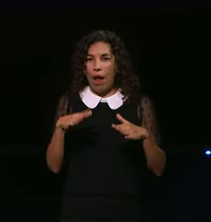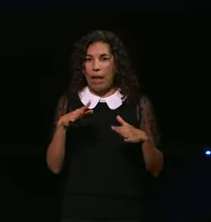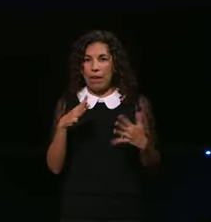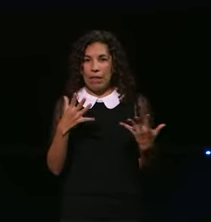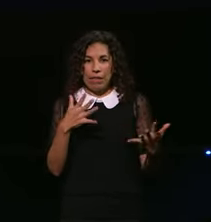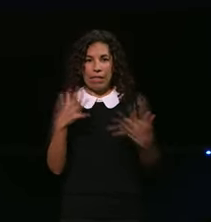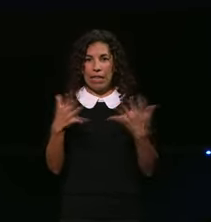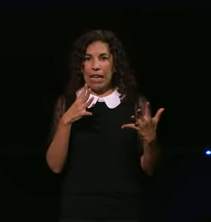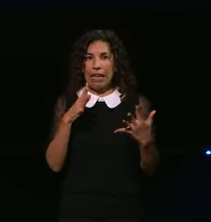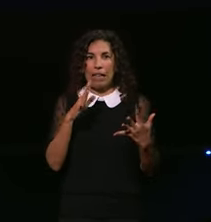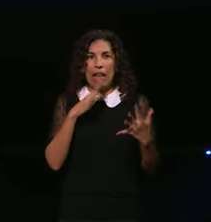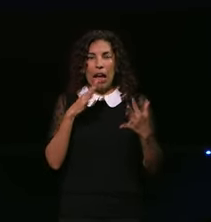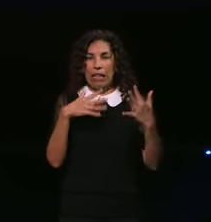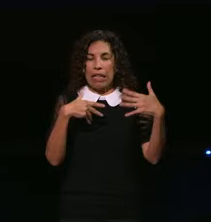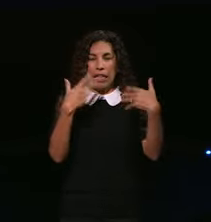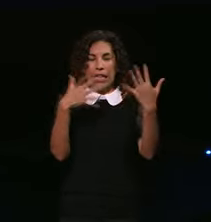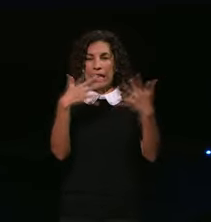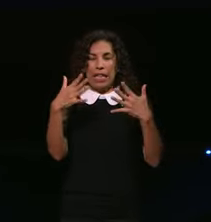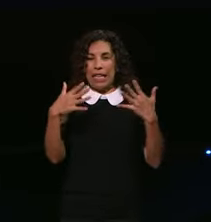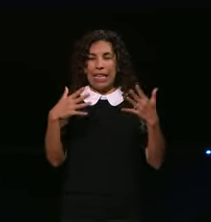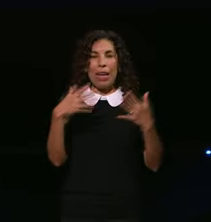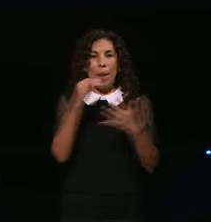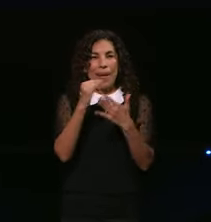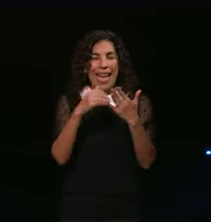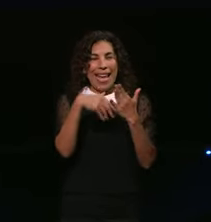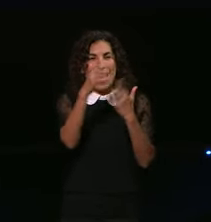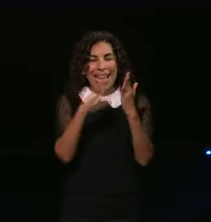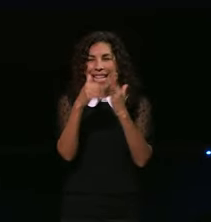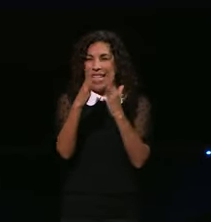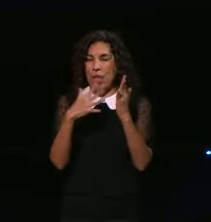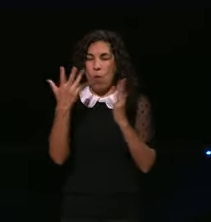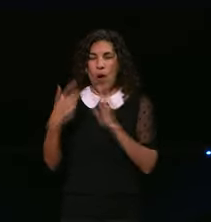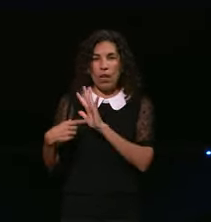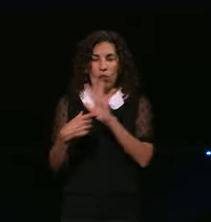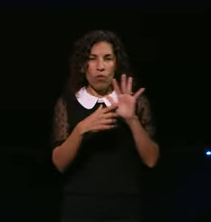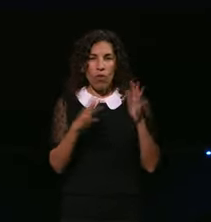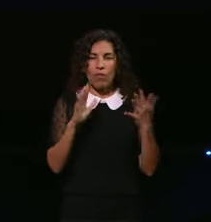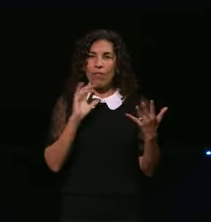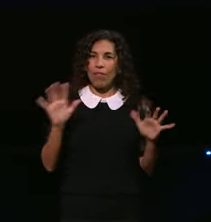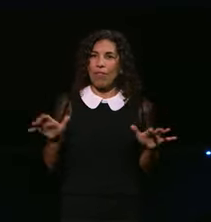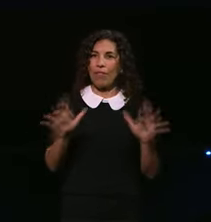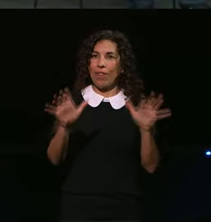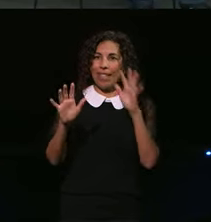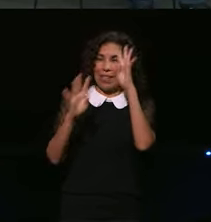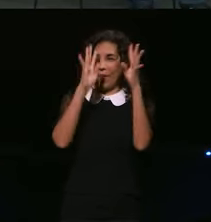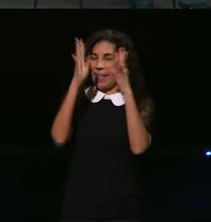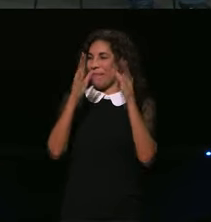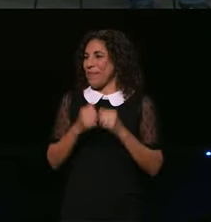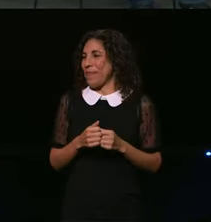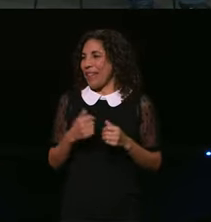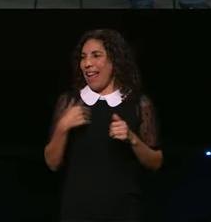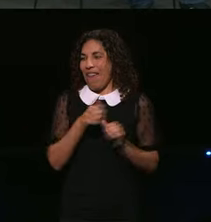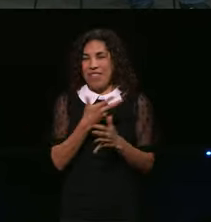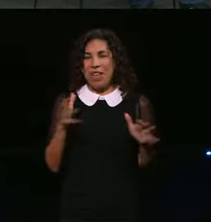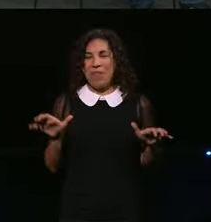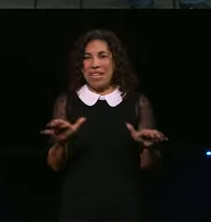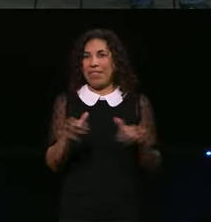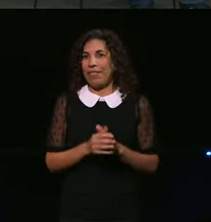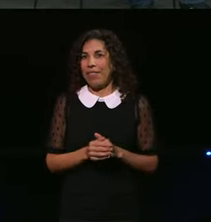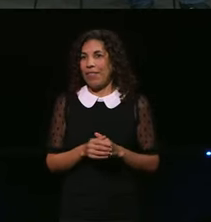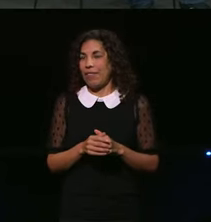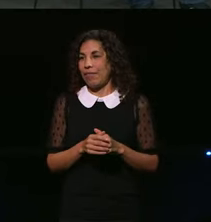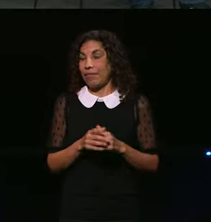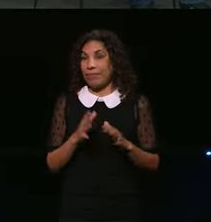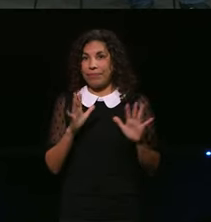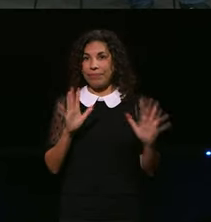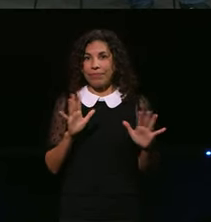Francis Bacon painting. And so that was always underpinning all our designs, everything that we did. Yeah, no, it was trying